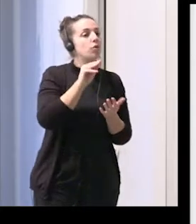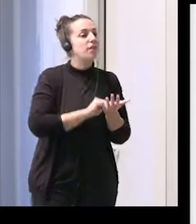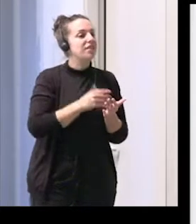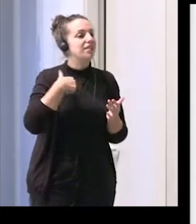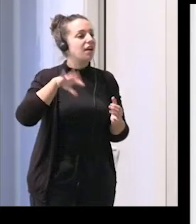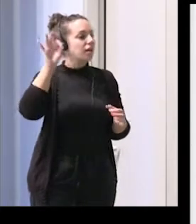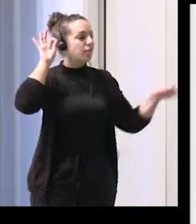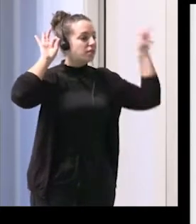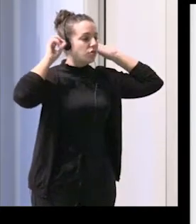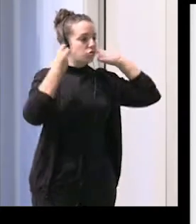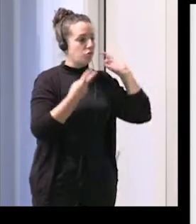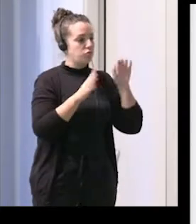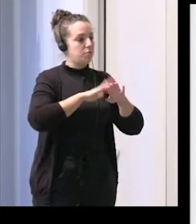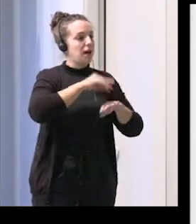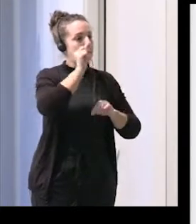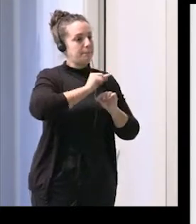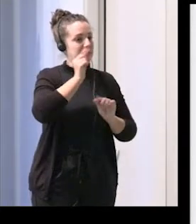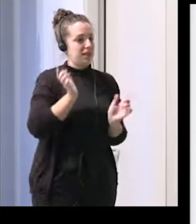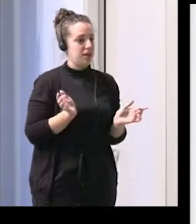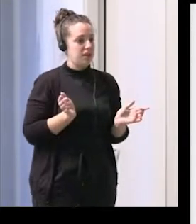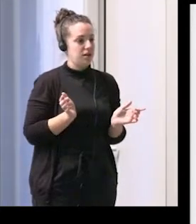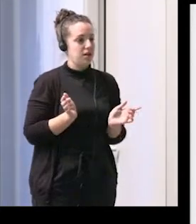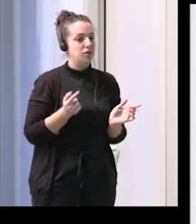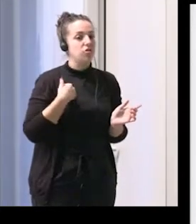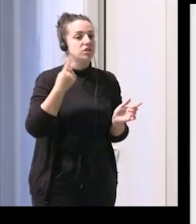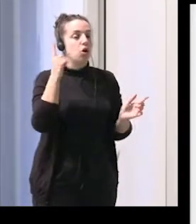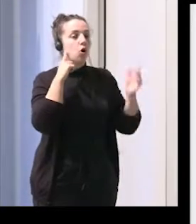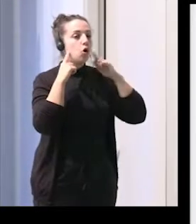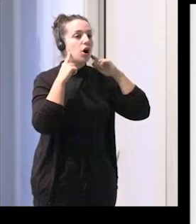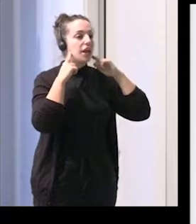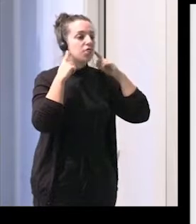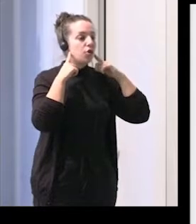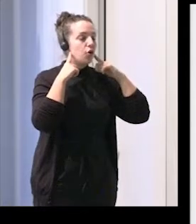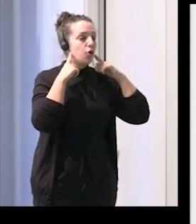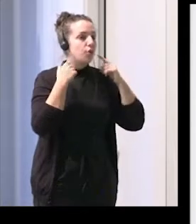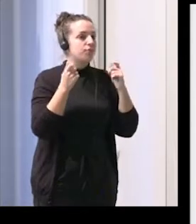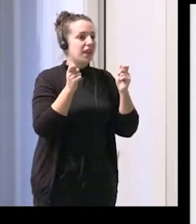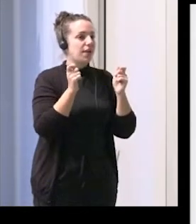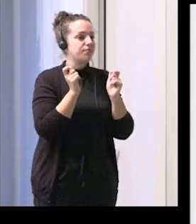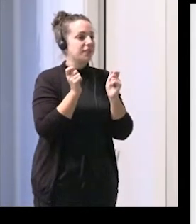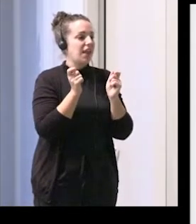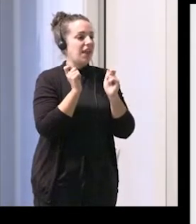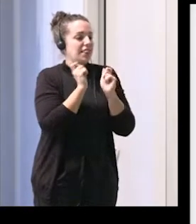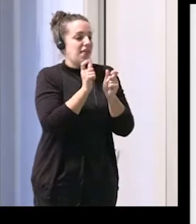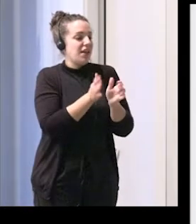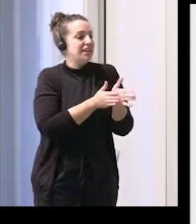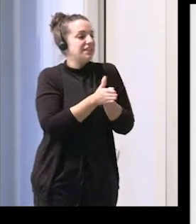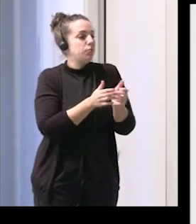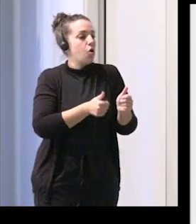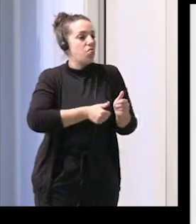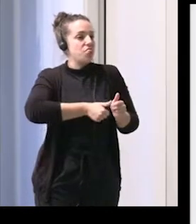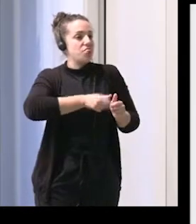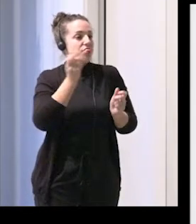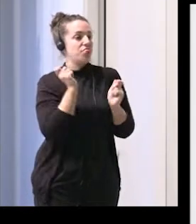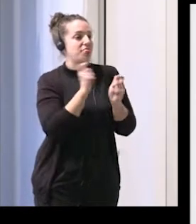this. Which ear is the one providing the most stimulation? You can see here, these